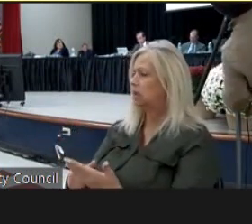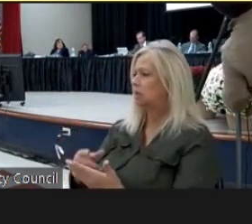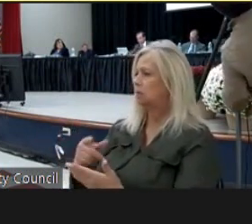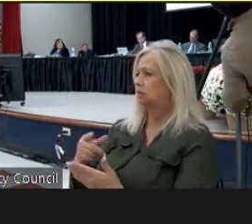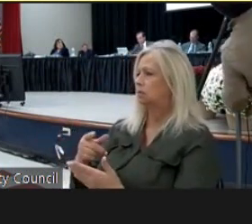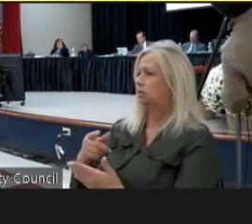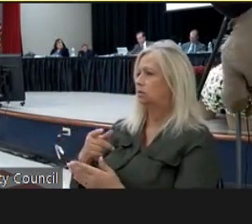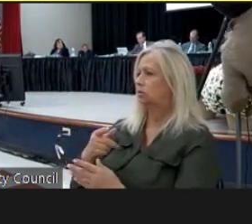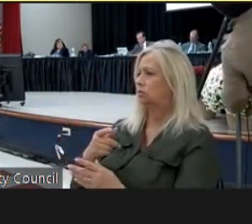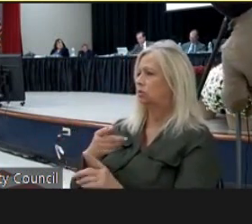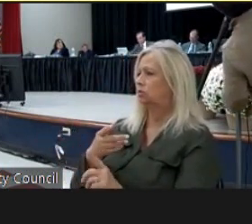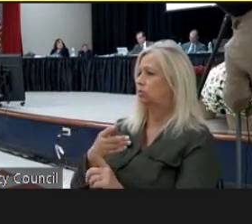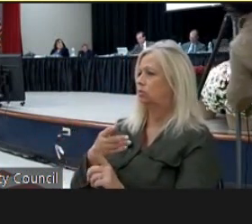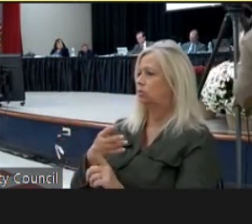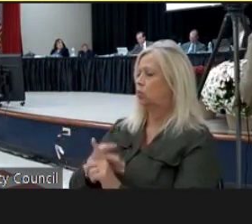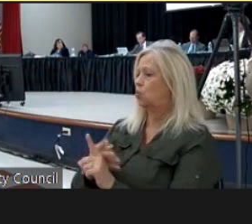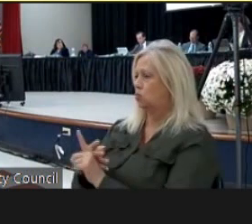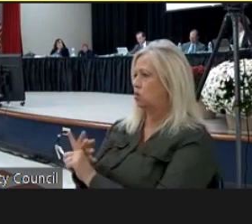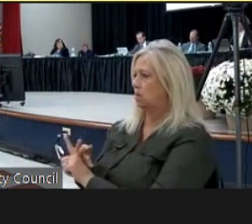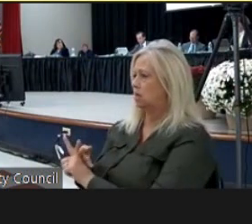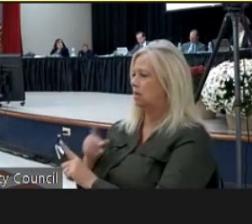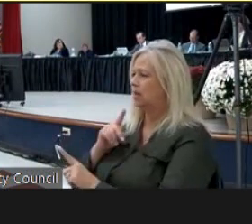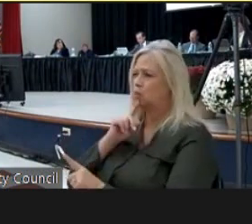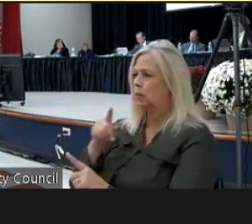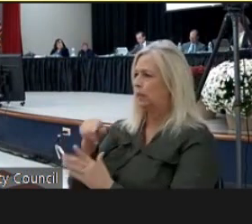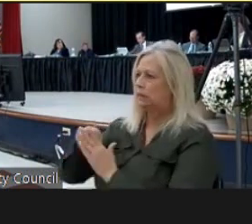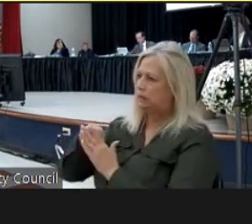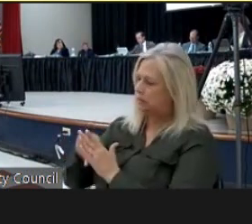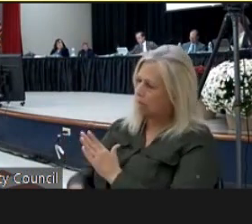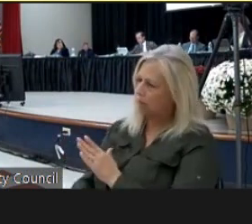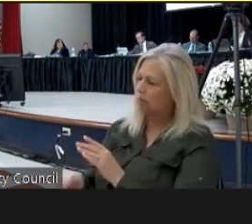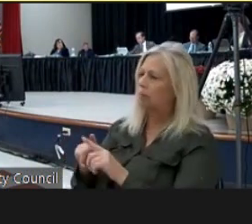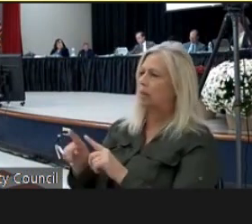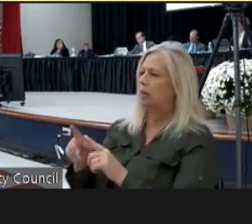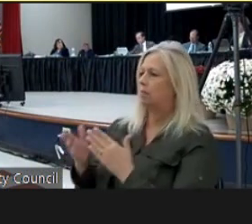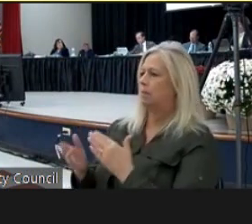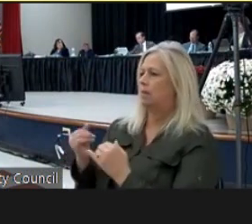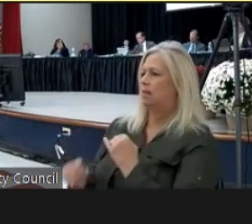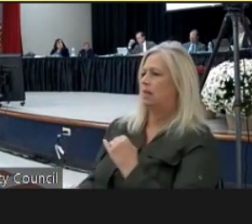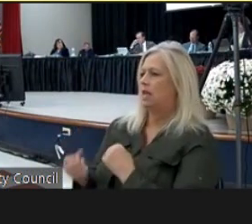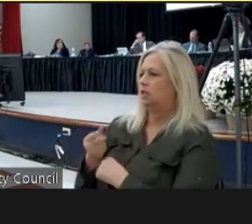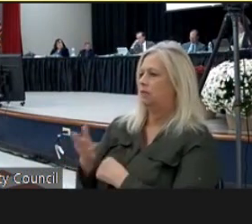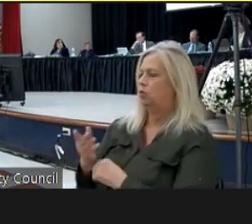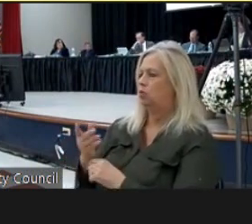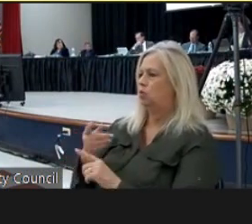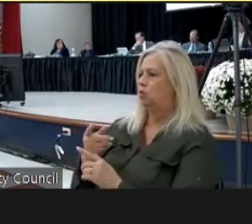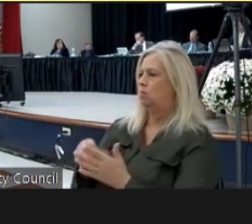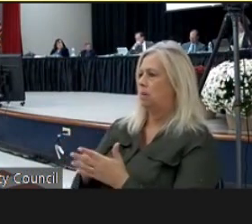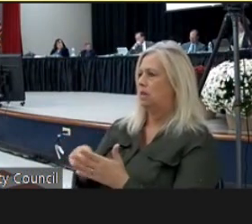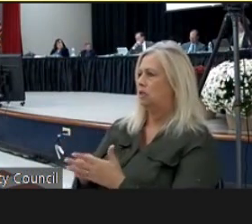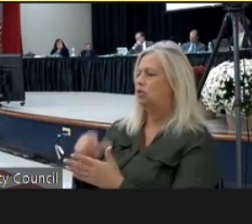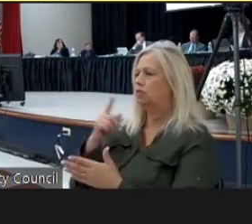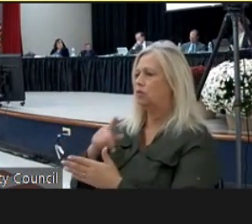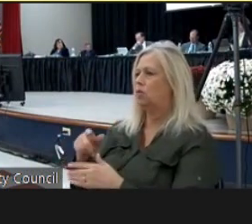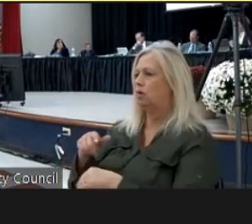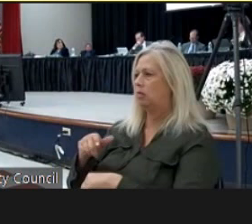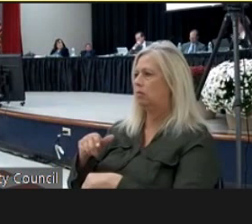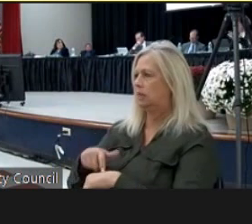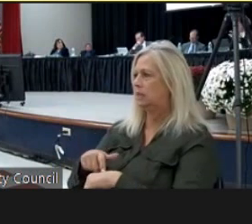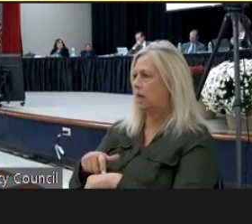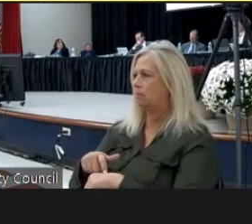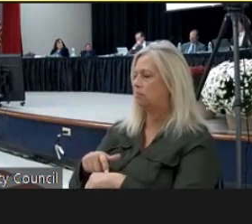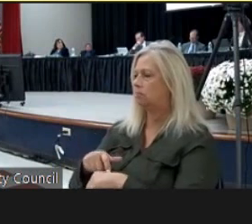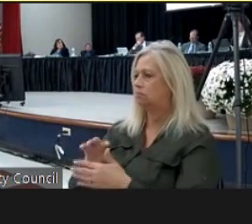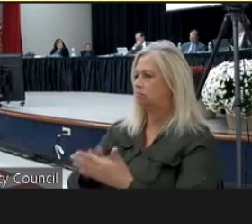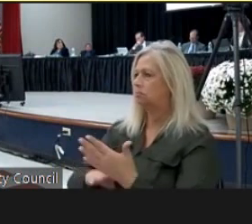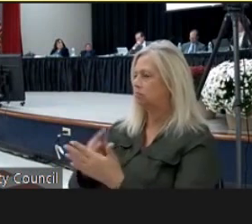on. It doesn't have to be this in depth, but just maybe look at the last few pages on the timeline, and just make sure if there's anything council